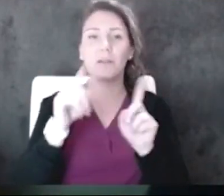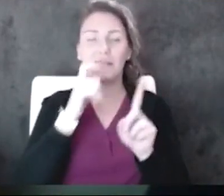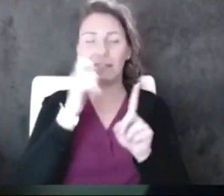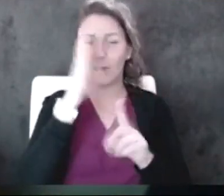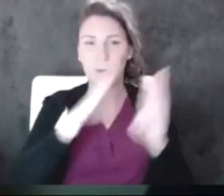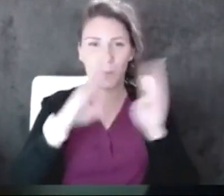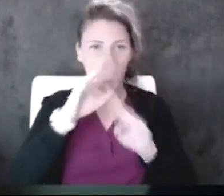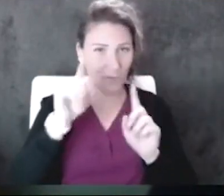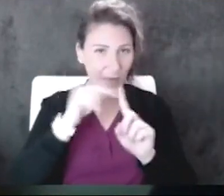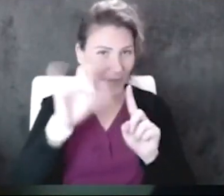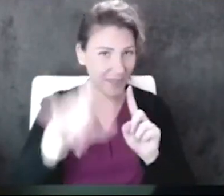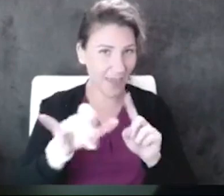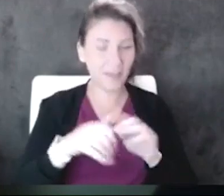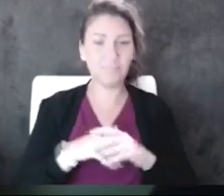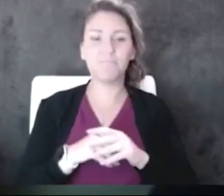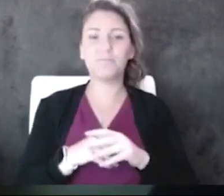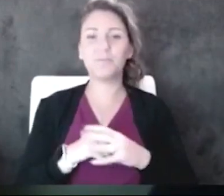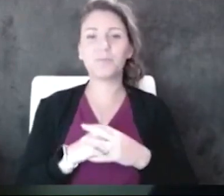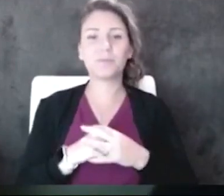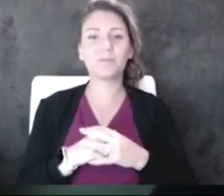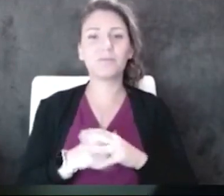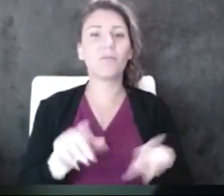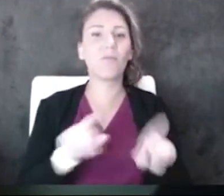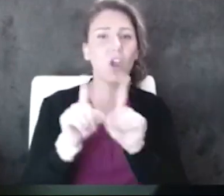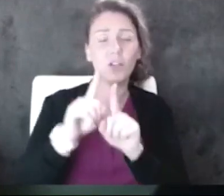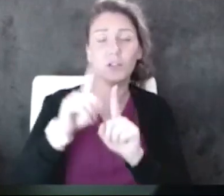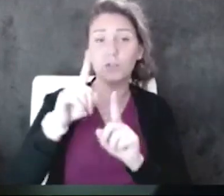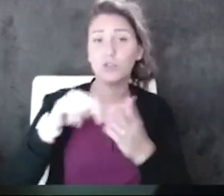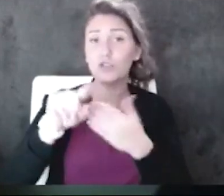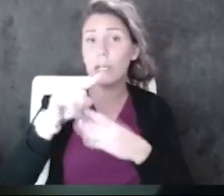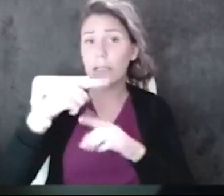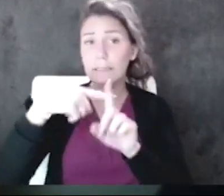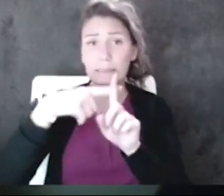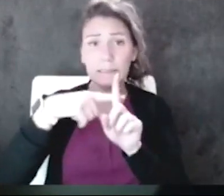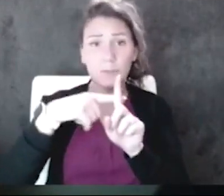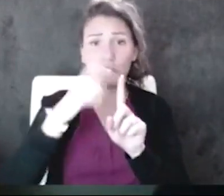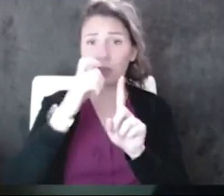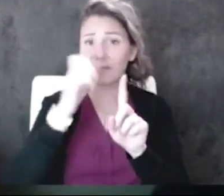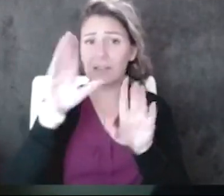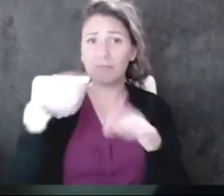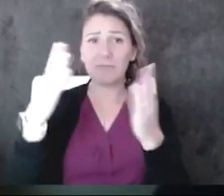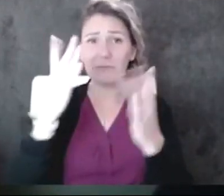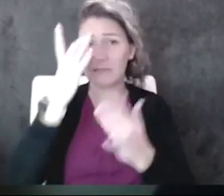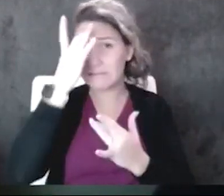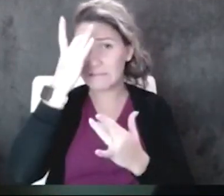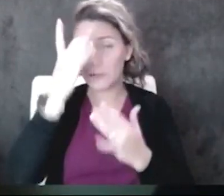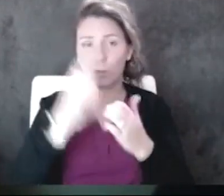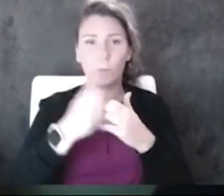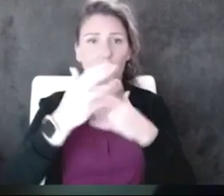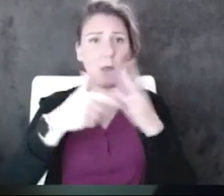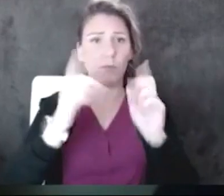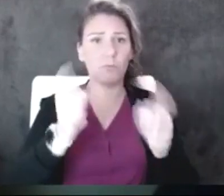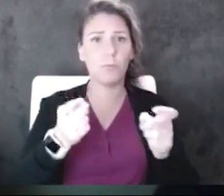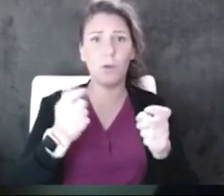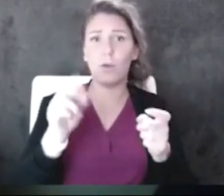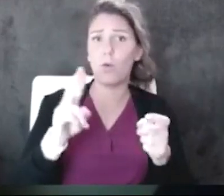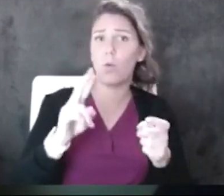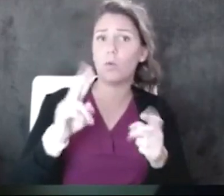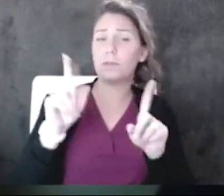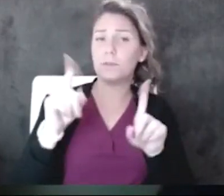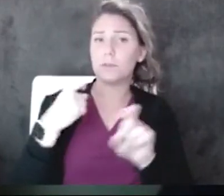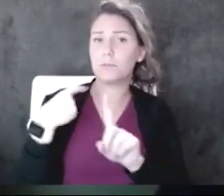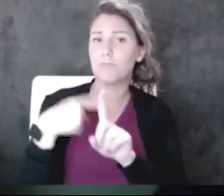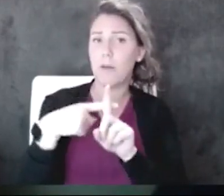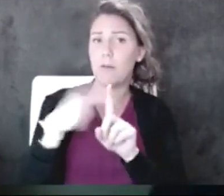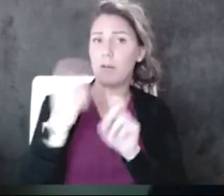pathogens either. Also checking temps at the door. We're making sure that people aren't presenting sick, or if they have tested positive for COVID, we